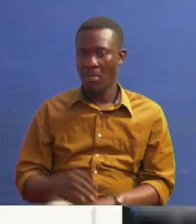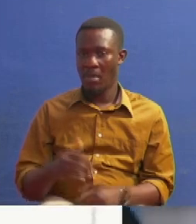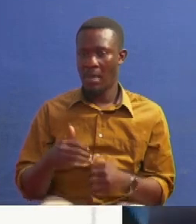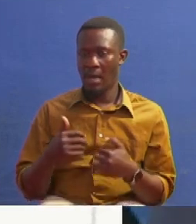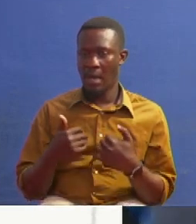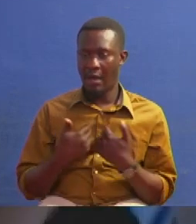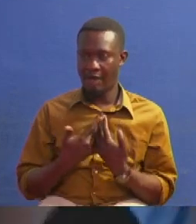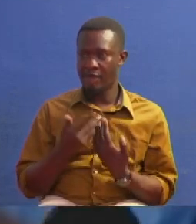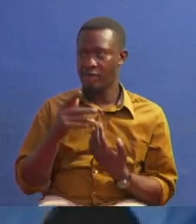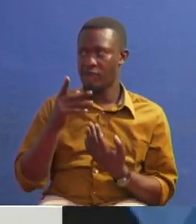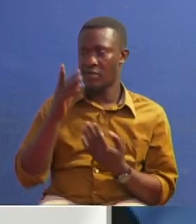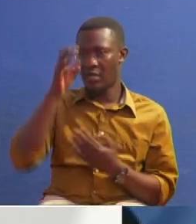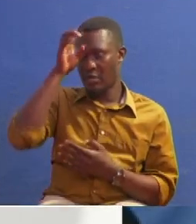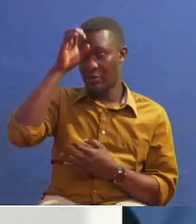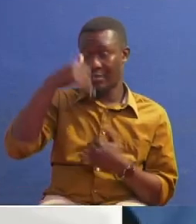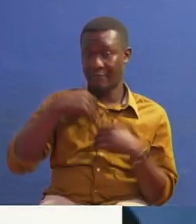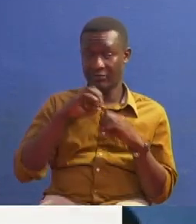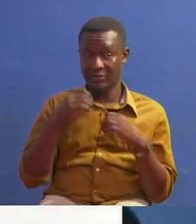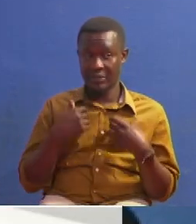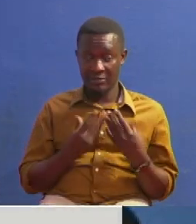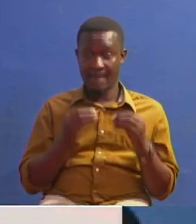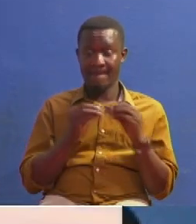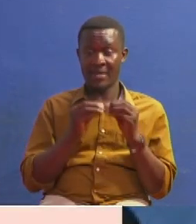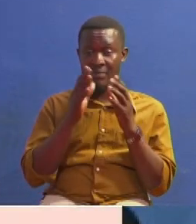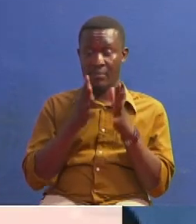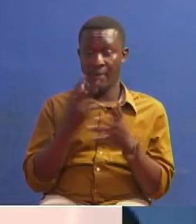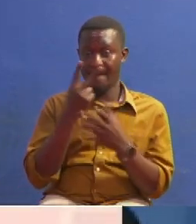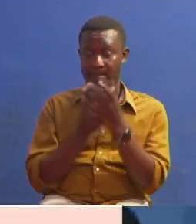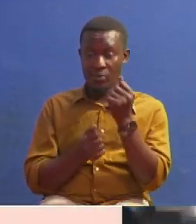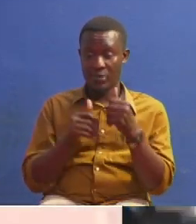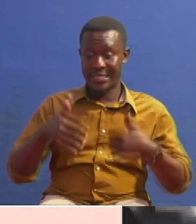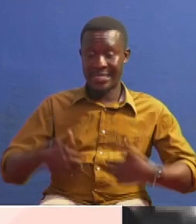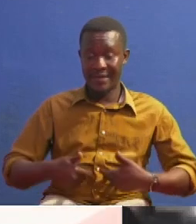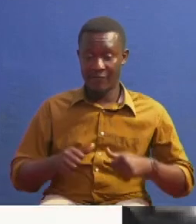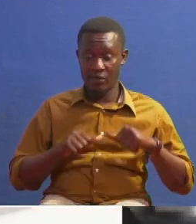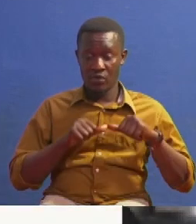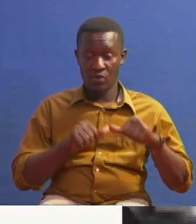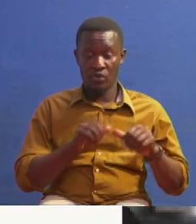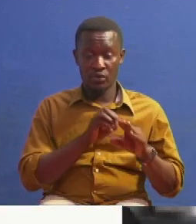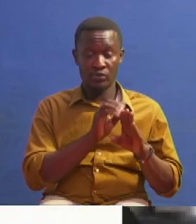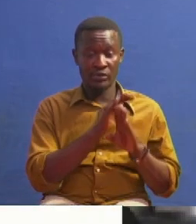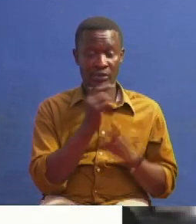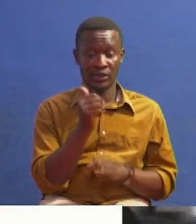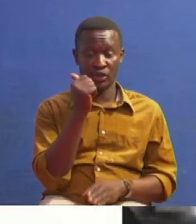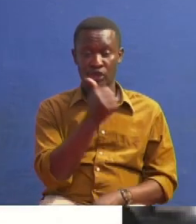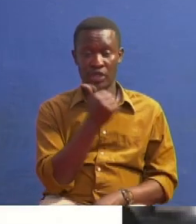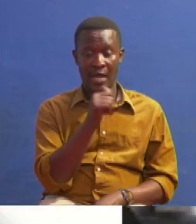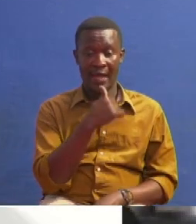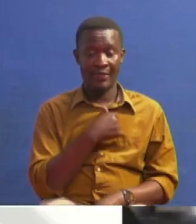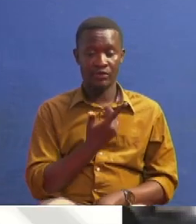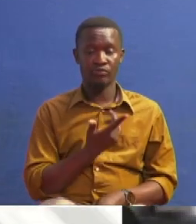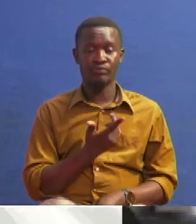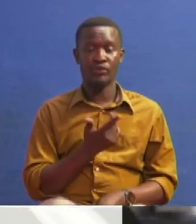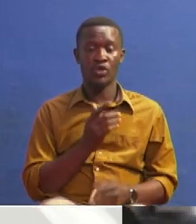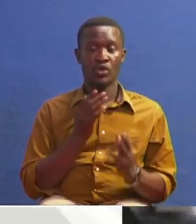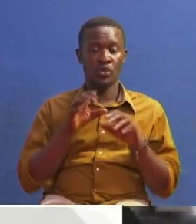formal education and never having meet in person both young innovators continue to inspire each other through social